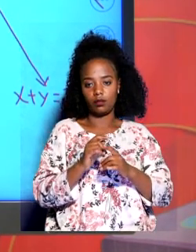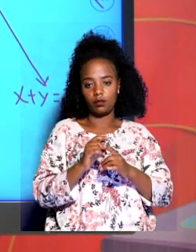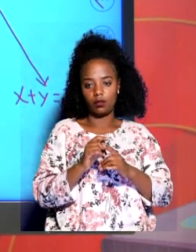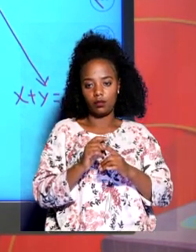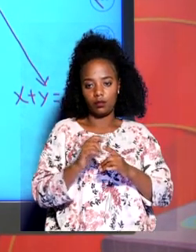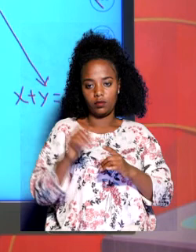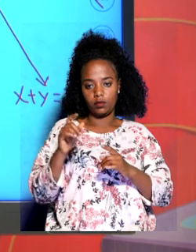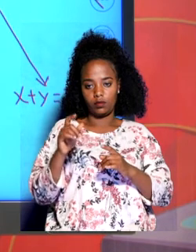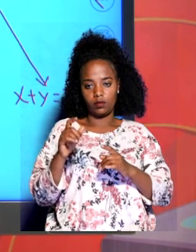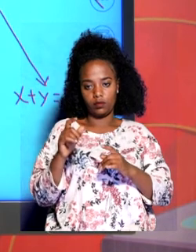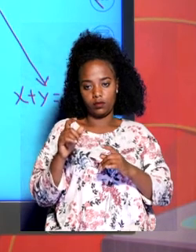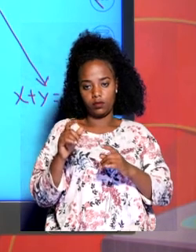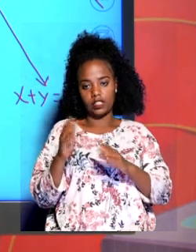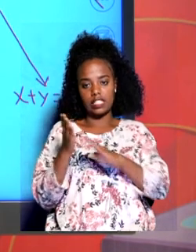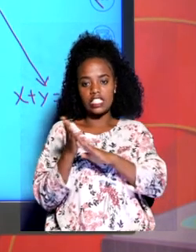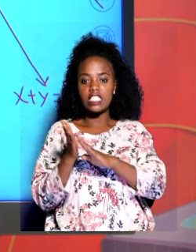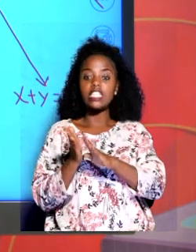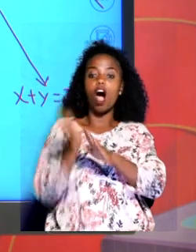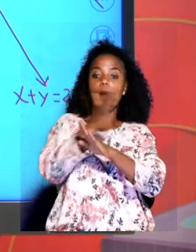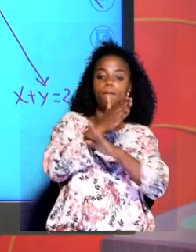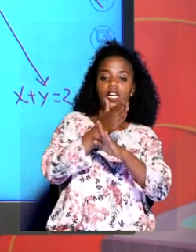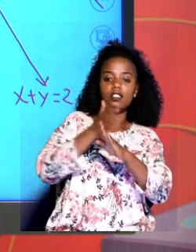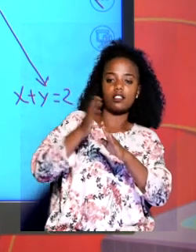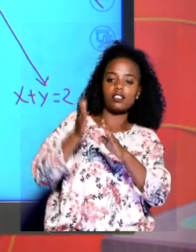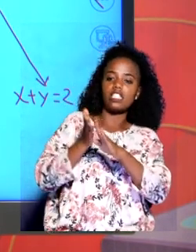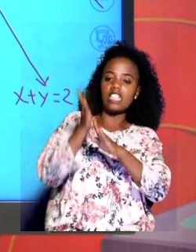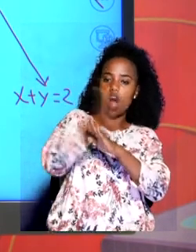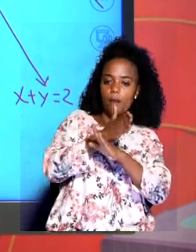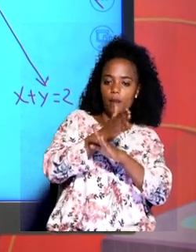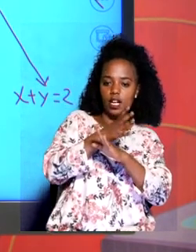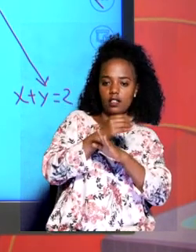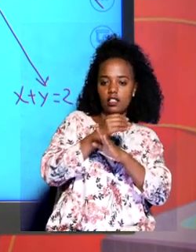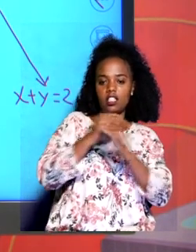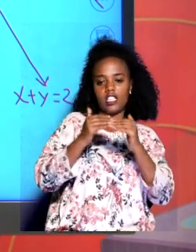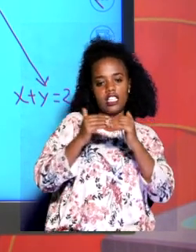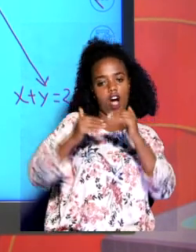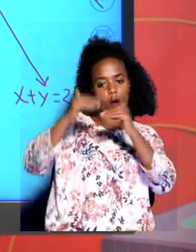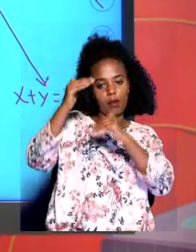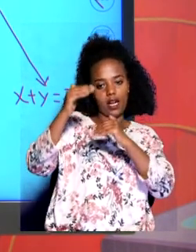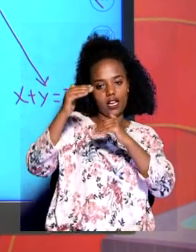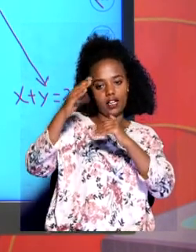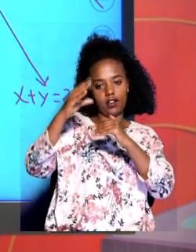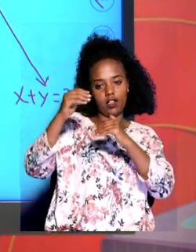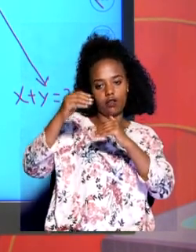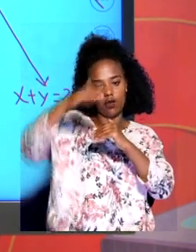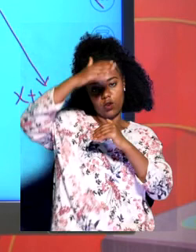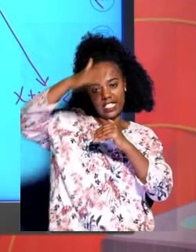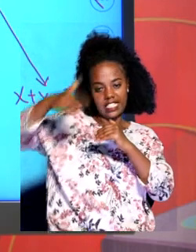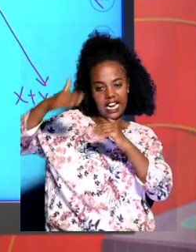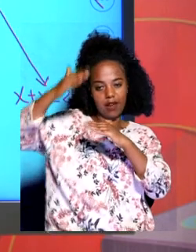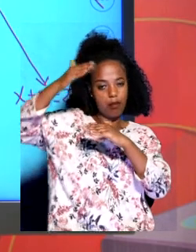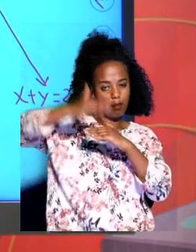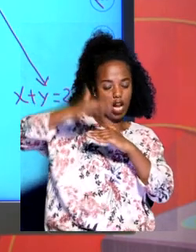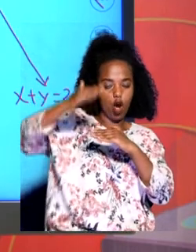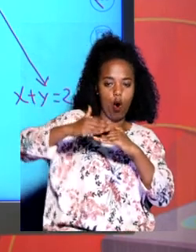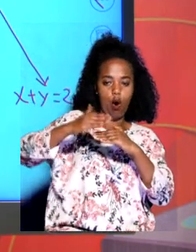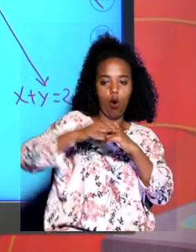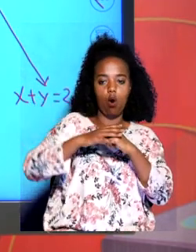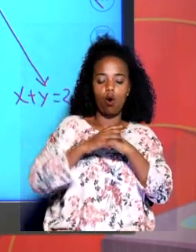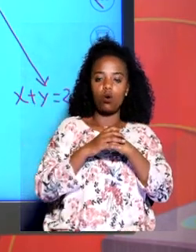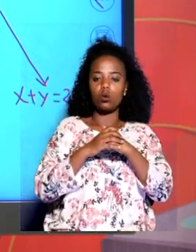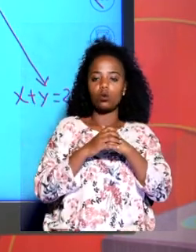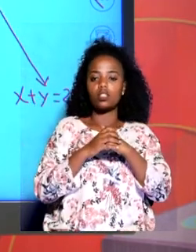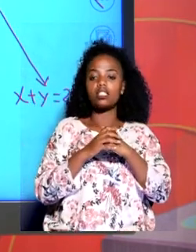this line solution region is to the upper part. For this, also to the upper part. For this line is below the